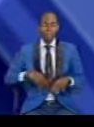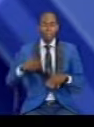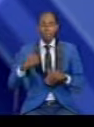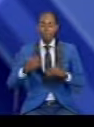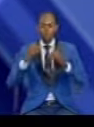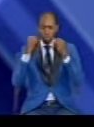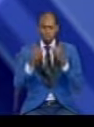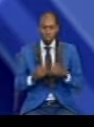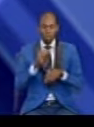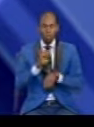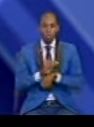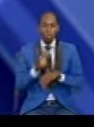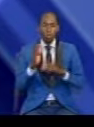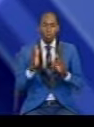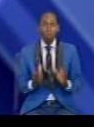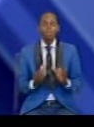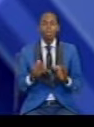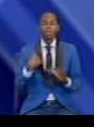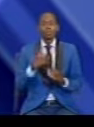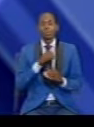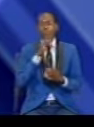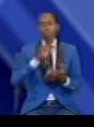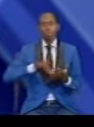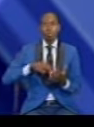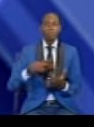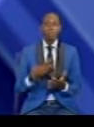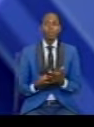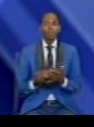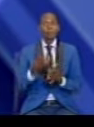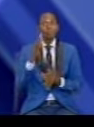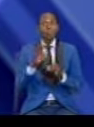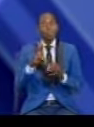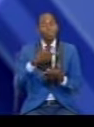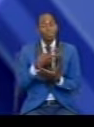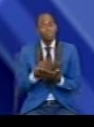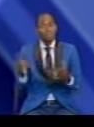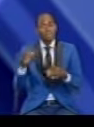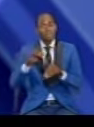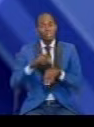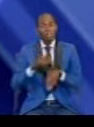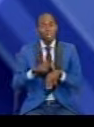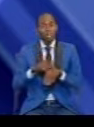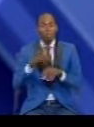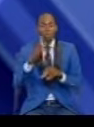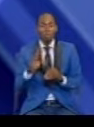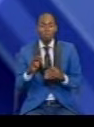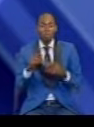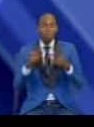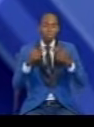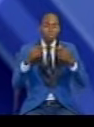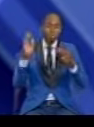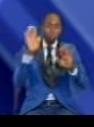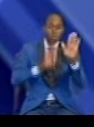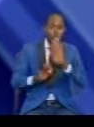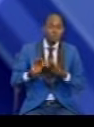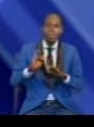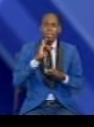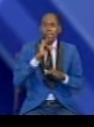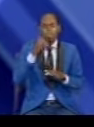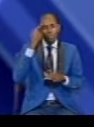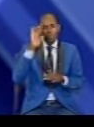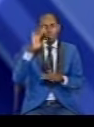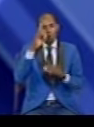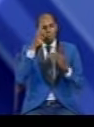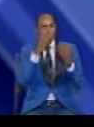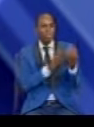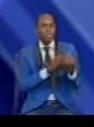If you fail in the day of adversity, it's because your strength is small. Therefore, brothers and sisters, let's be